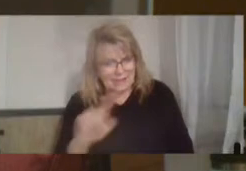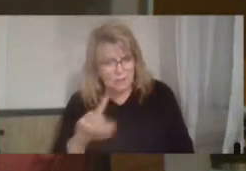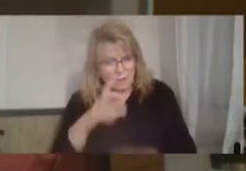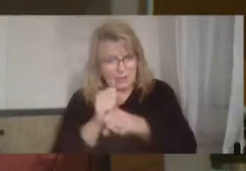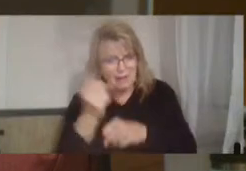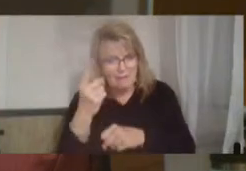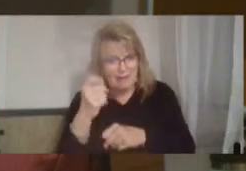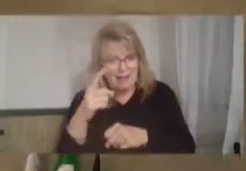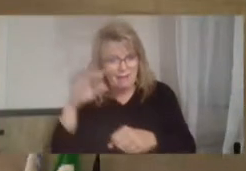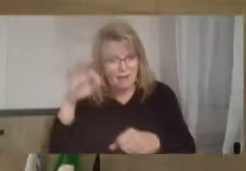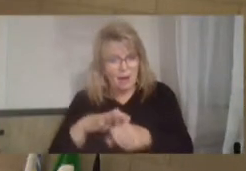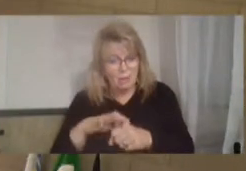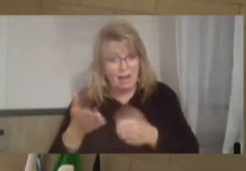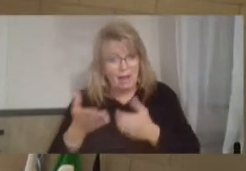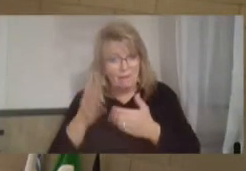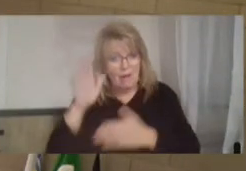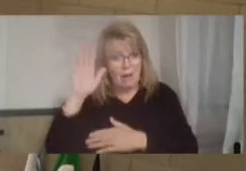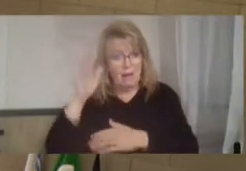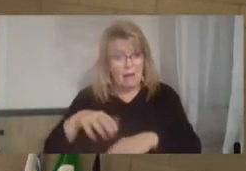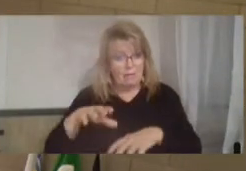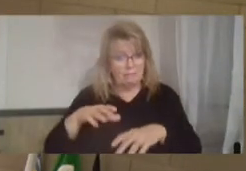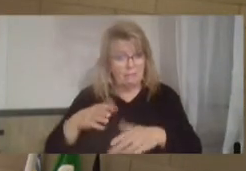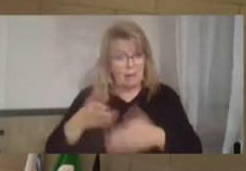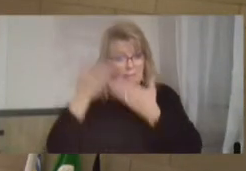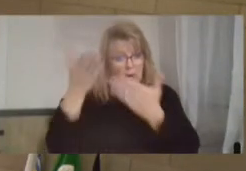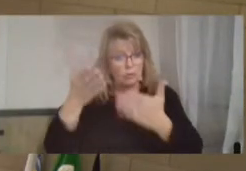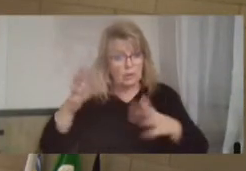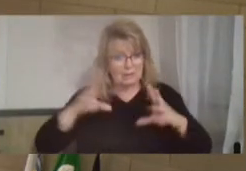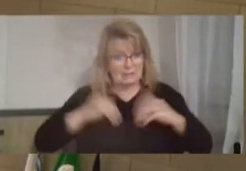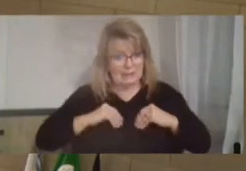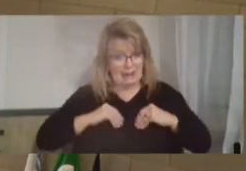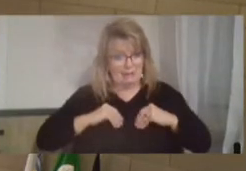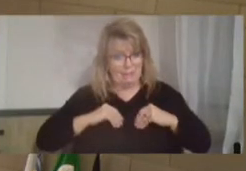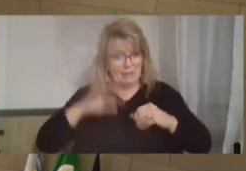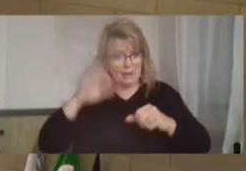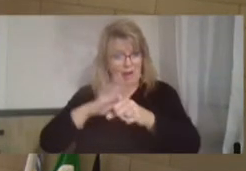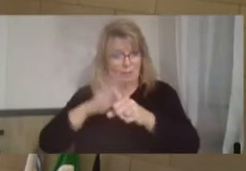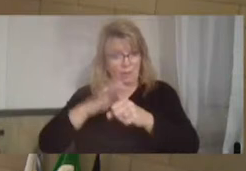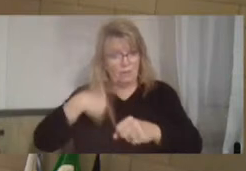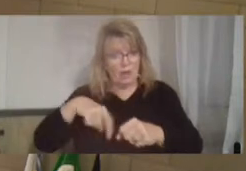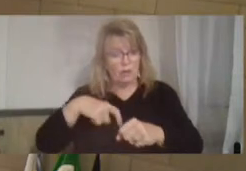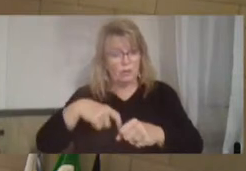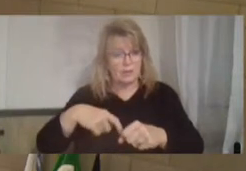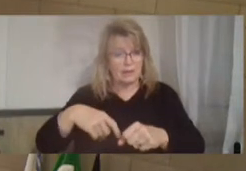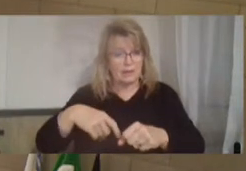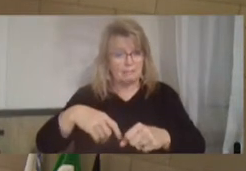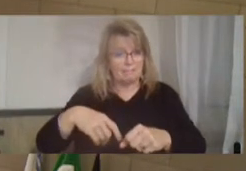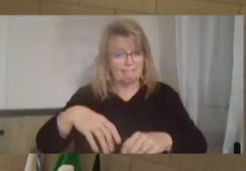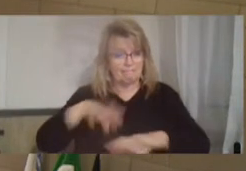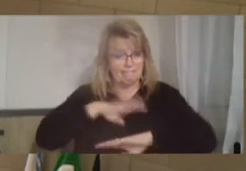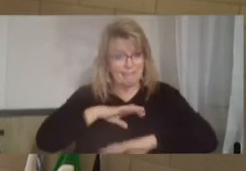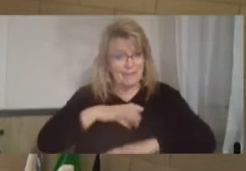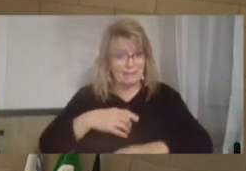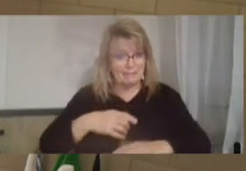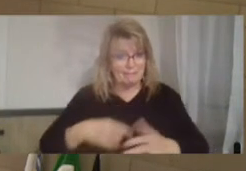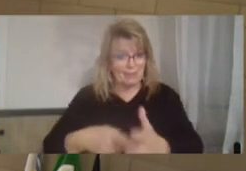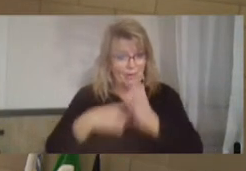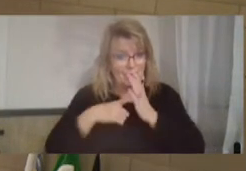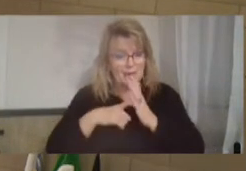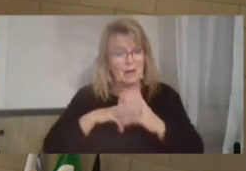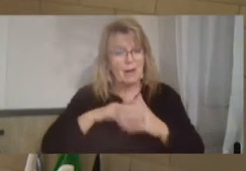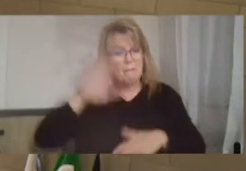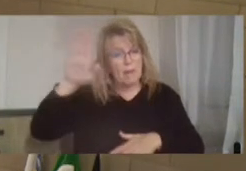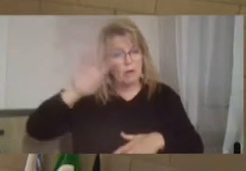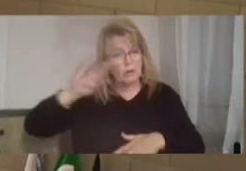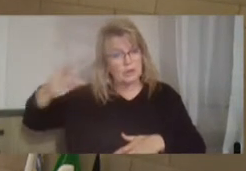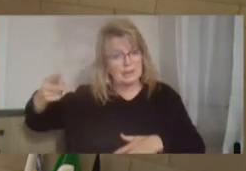to accept the nominations for those that meet the criteria that we have? Second. We have a motion and a second. Any